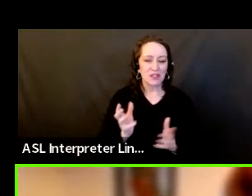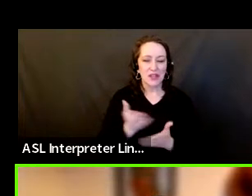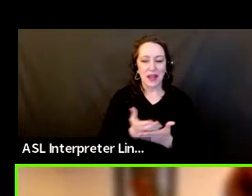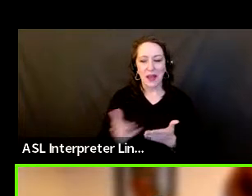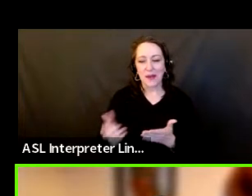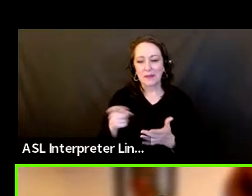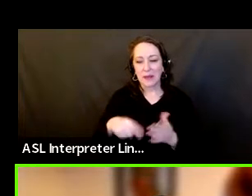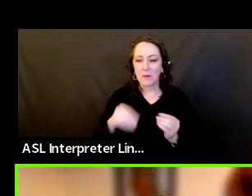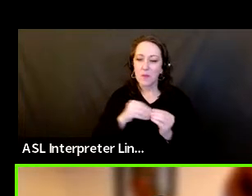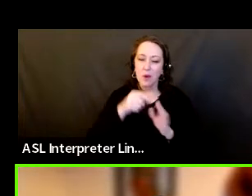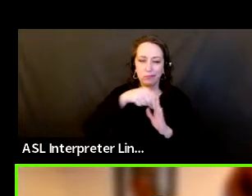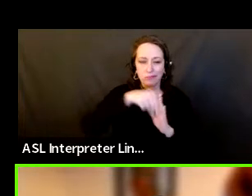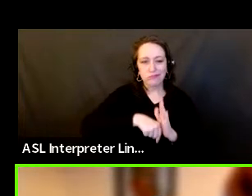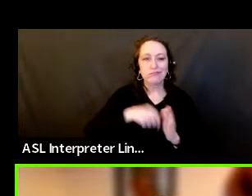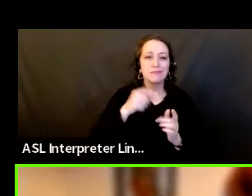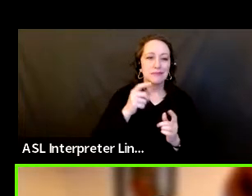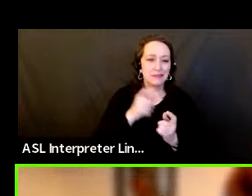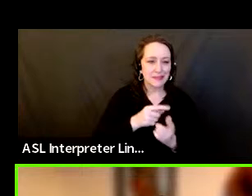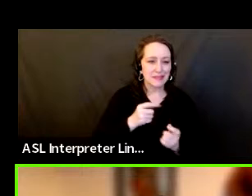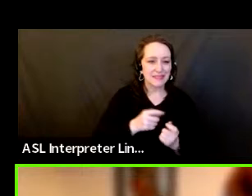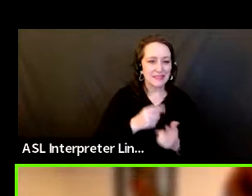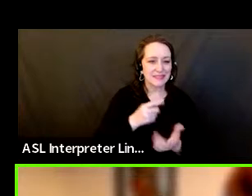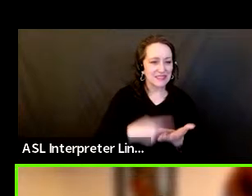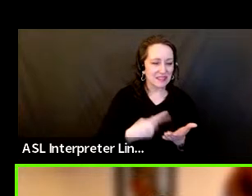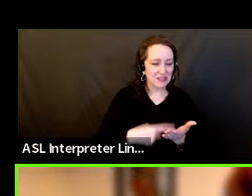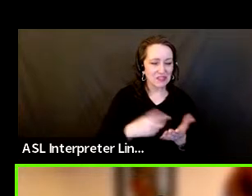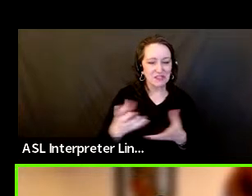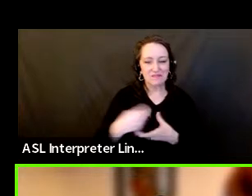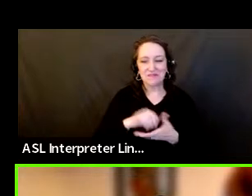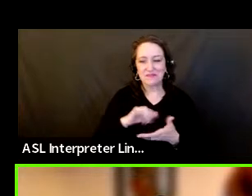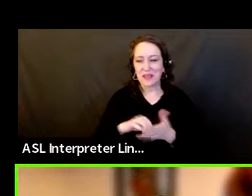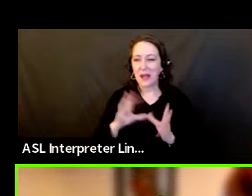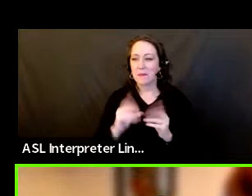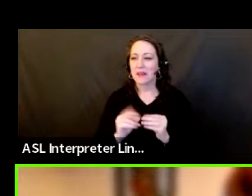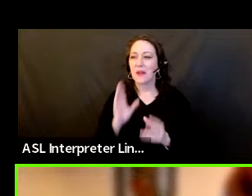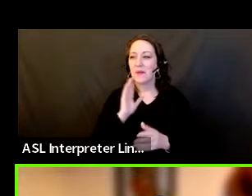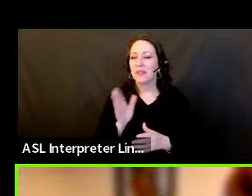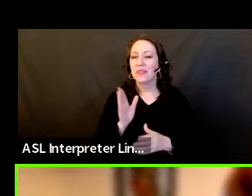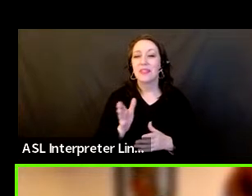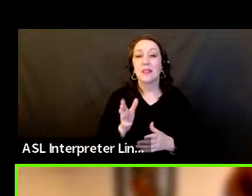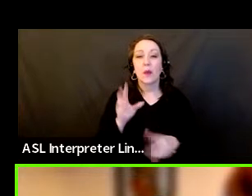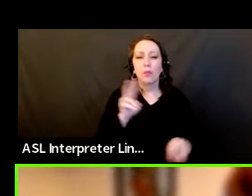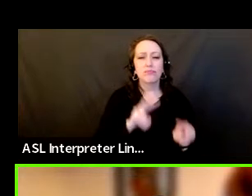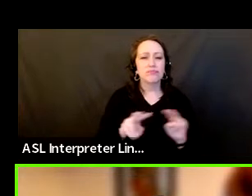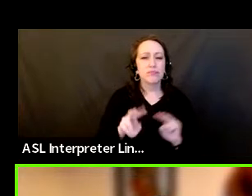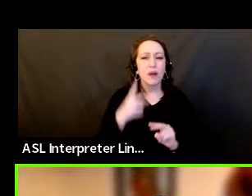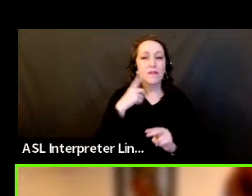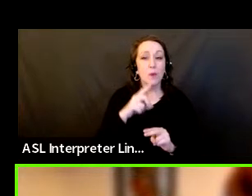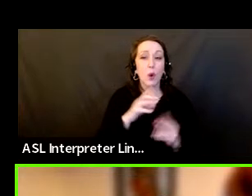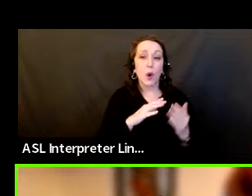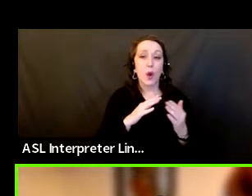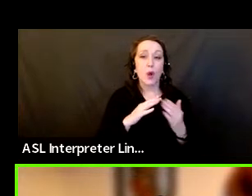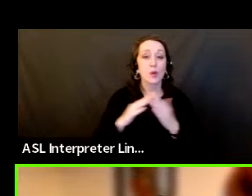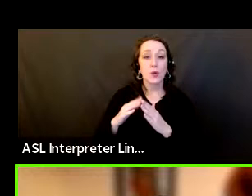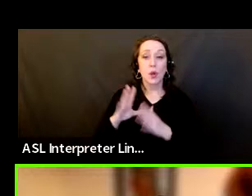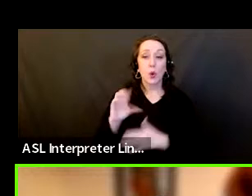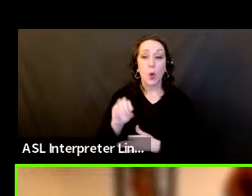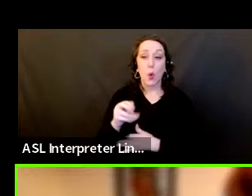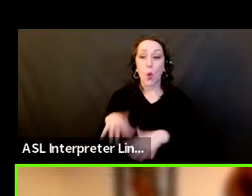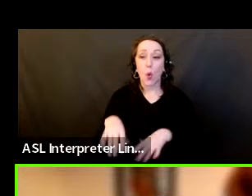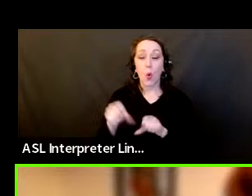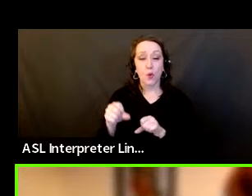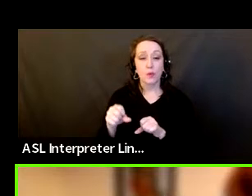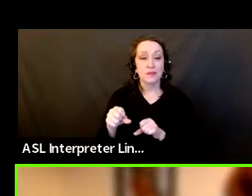need further discussion will be included in that meeting. We are looking for a community co-host, so if we could